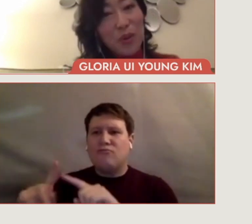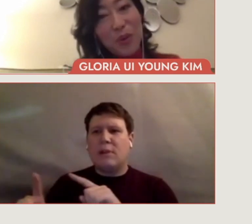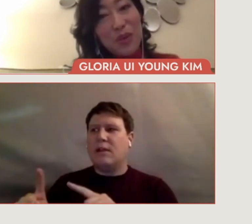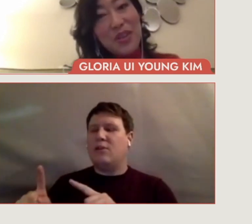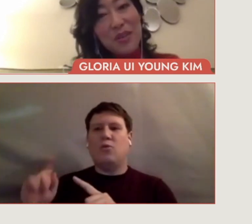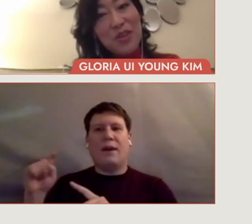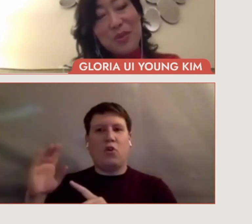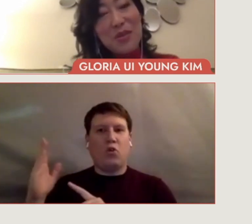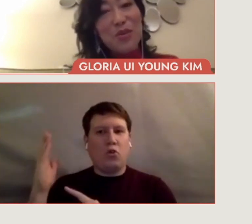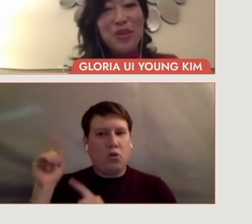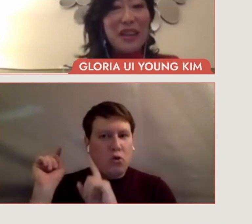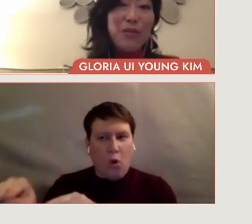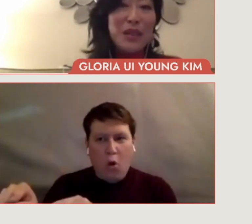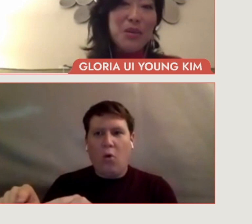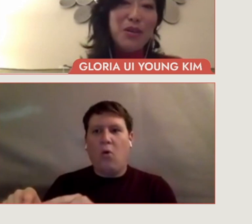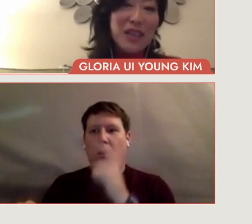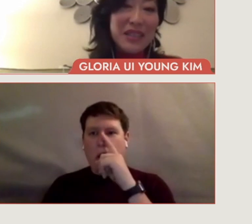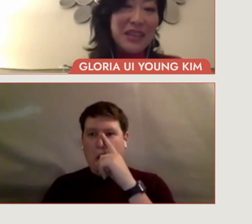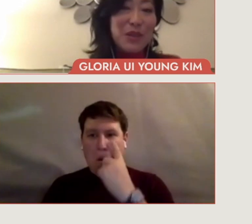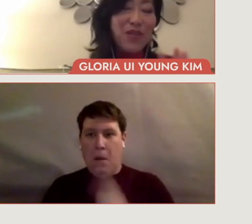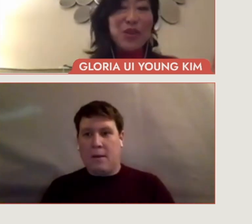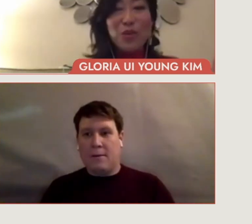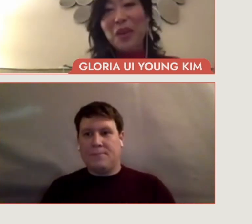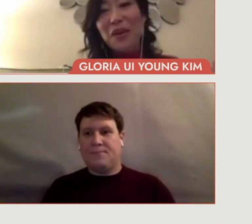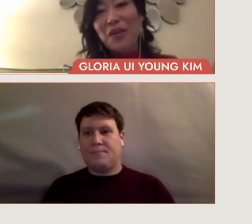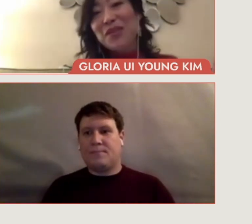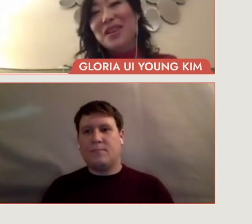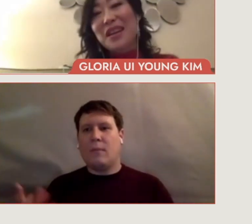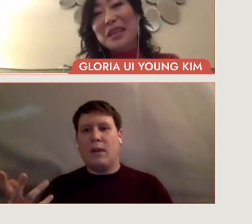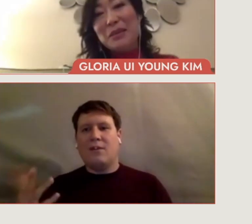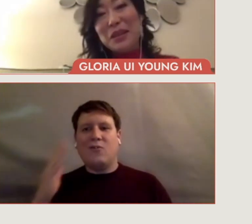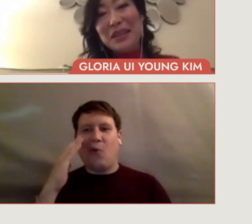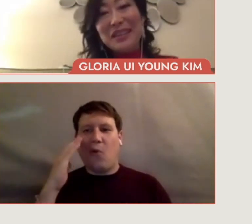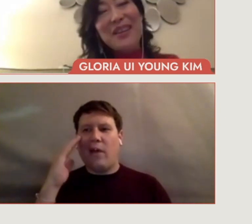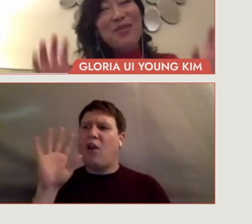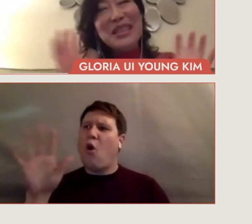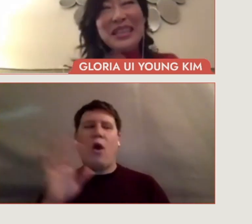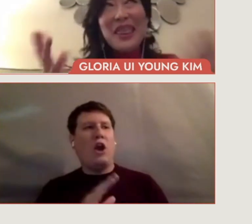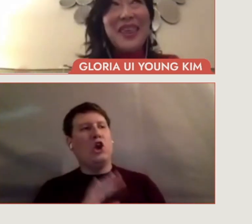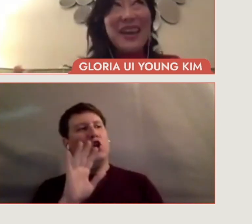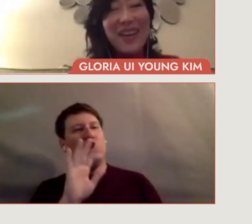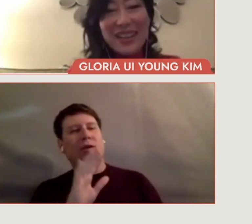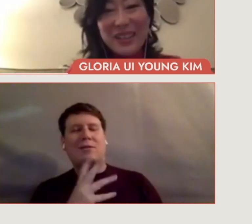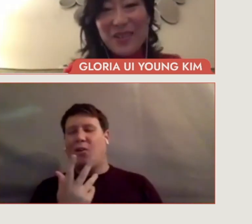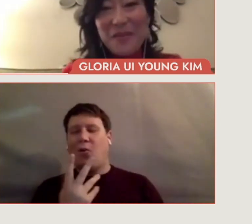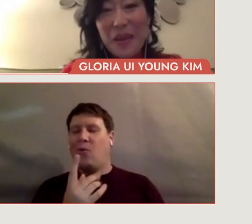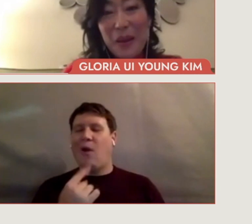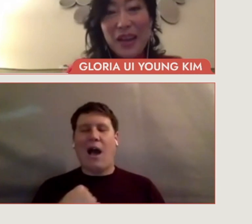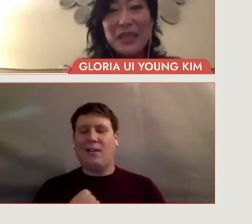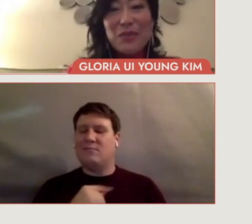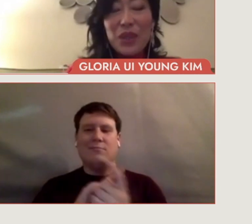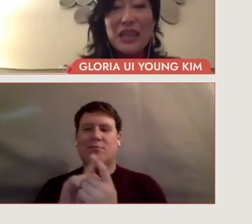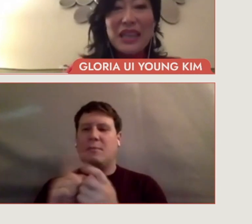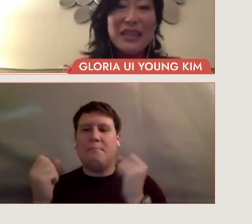told her when she was a little girl that was going to be her destiny, was to find true love, and she was gonna, it was just such a thing, right? So